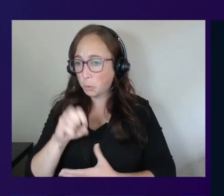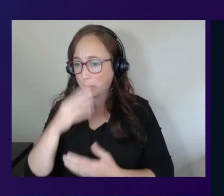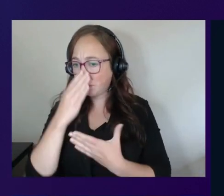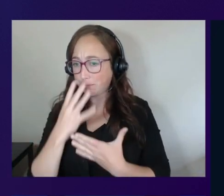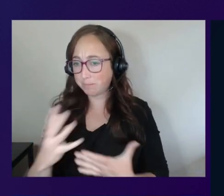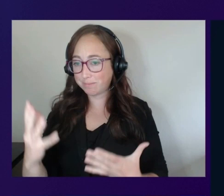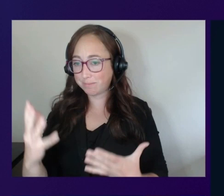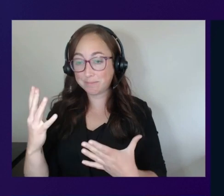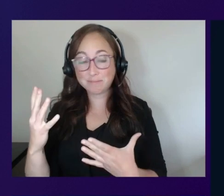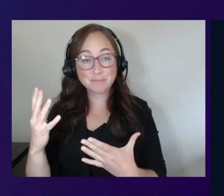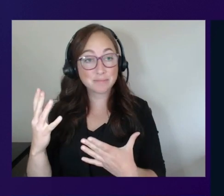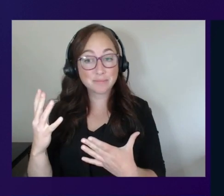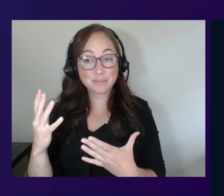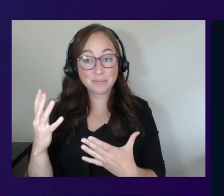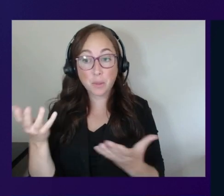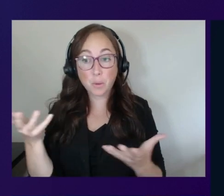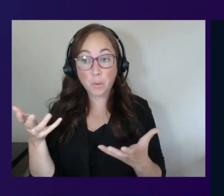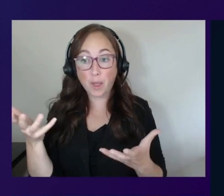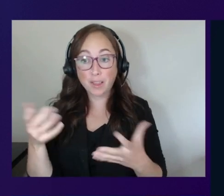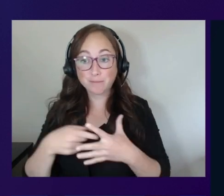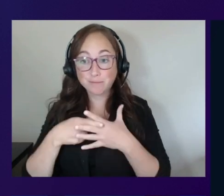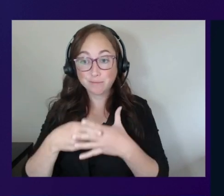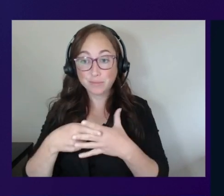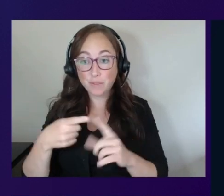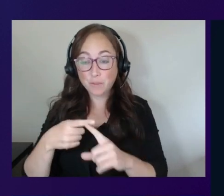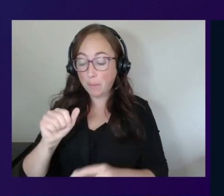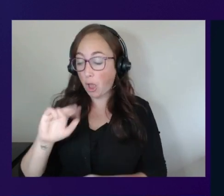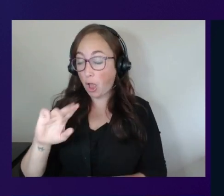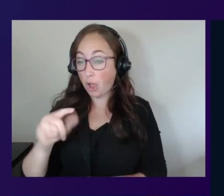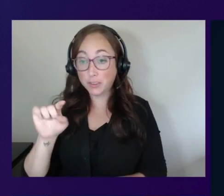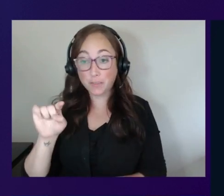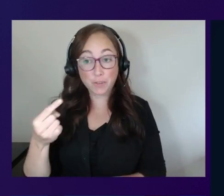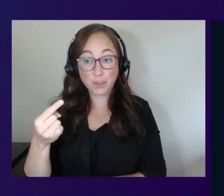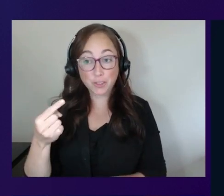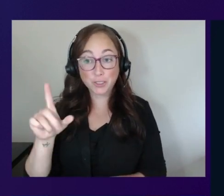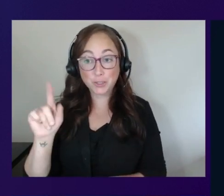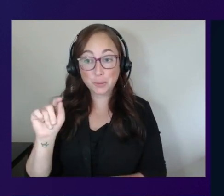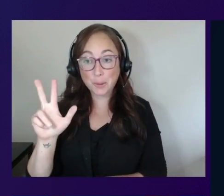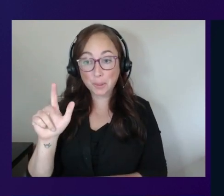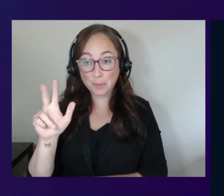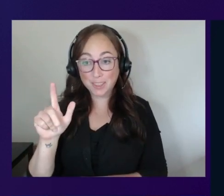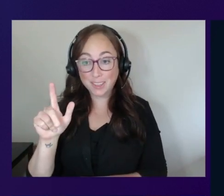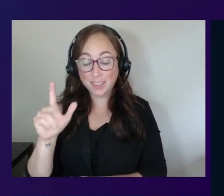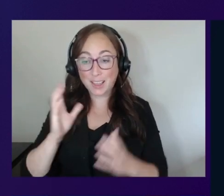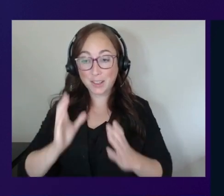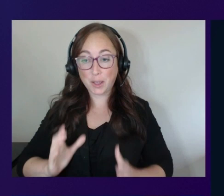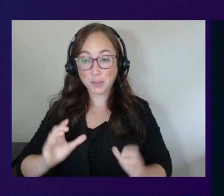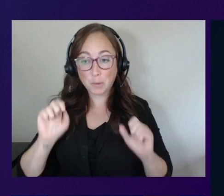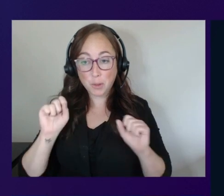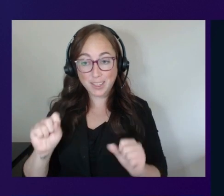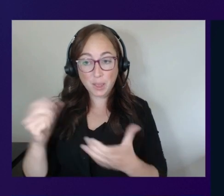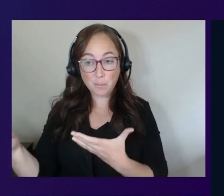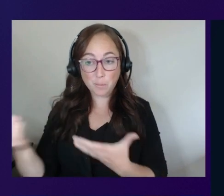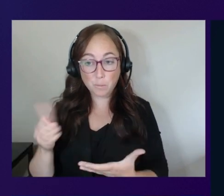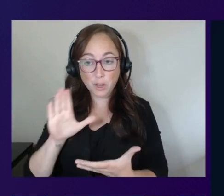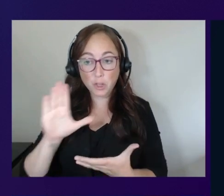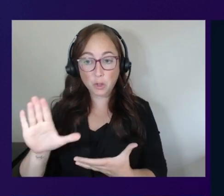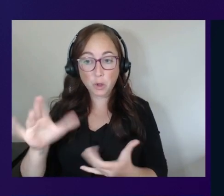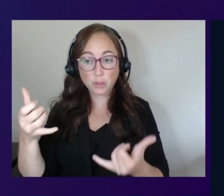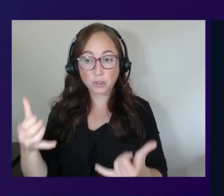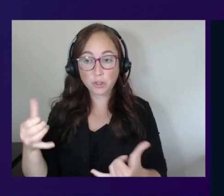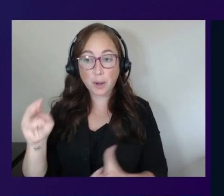you. That is, starting from August 1st, 2023, customer can bring your existing